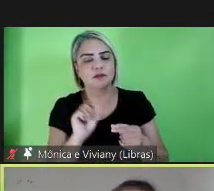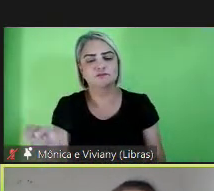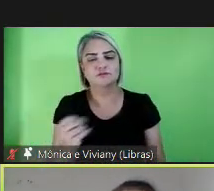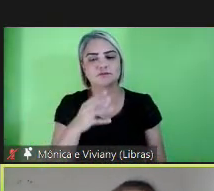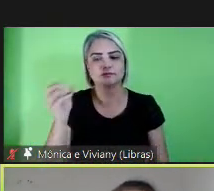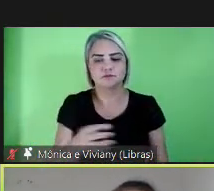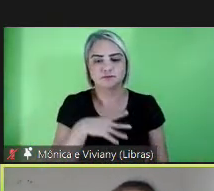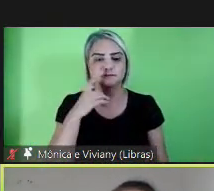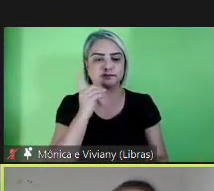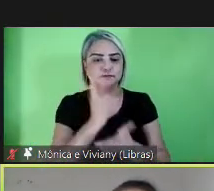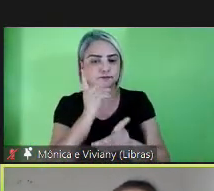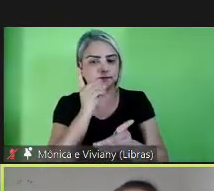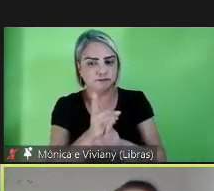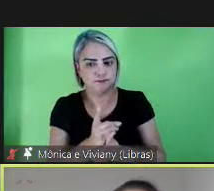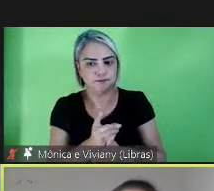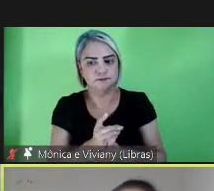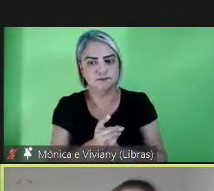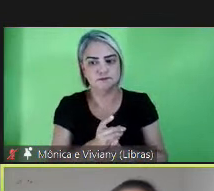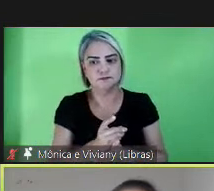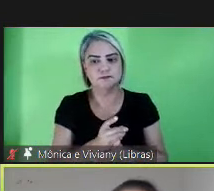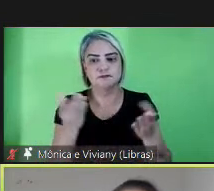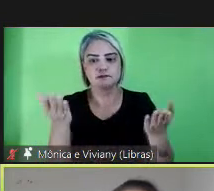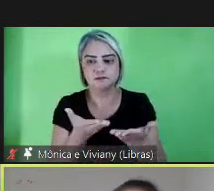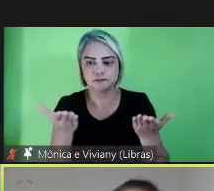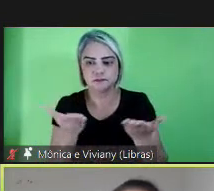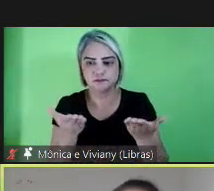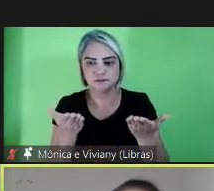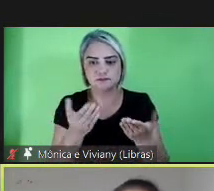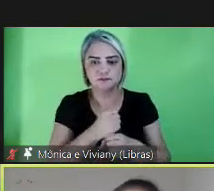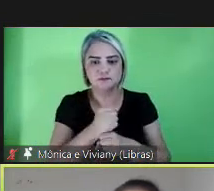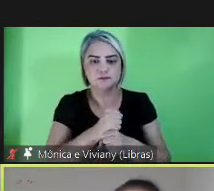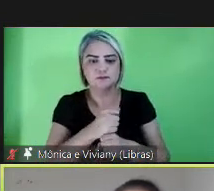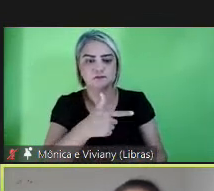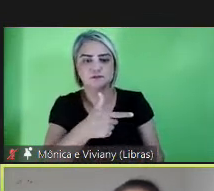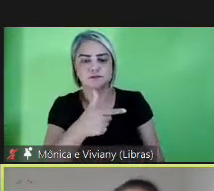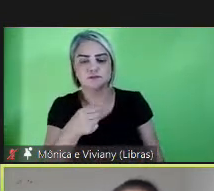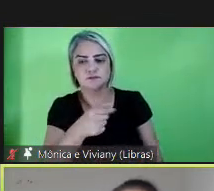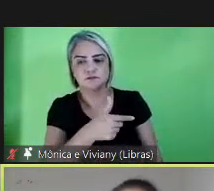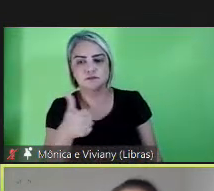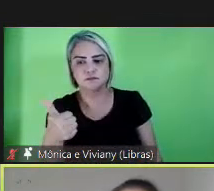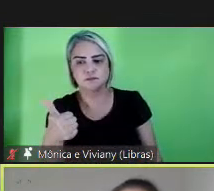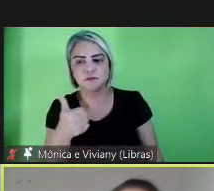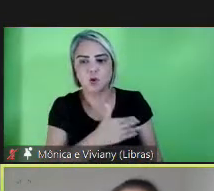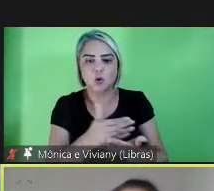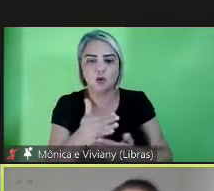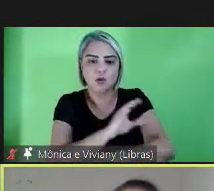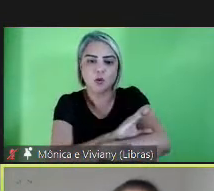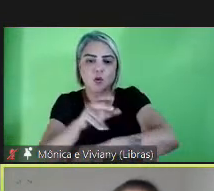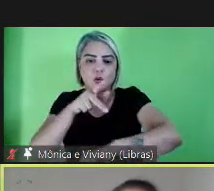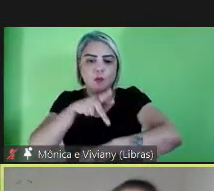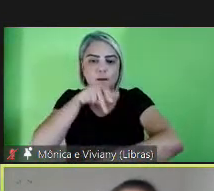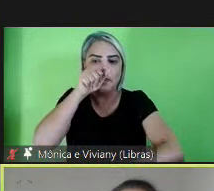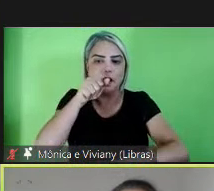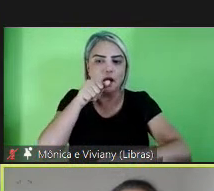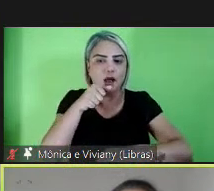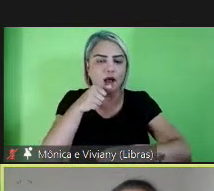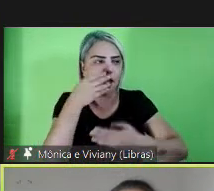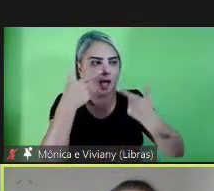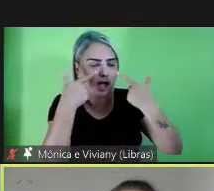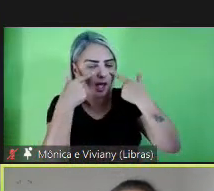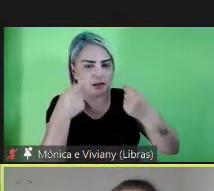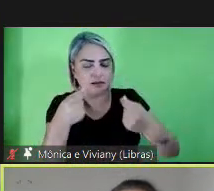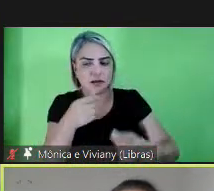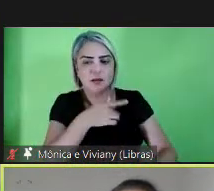important to do this update of the diagnosis. And now in 2021, I began a course in a specialization